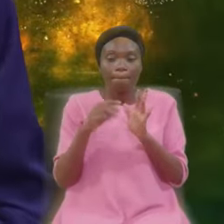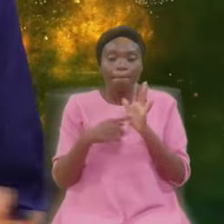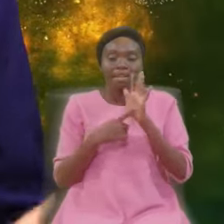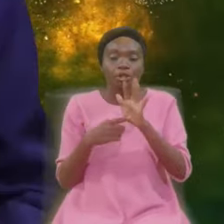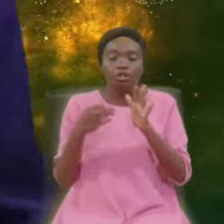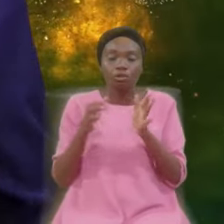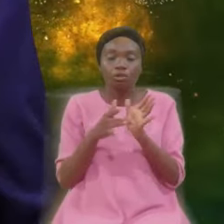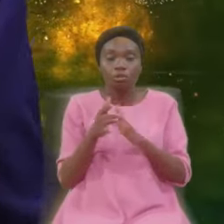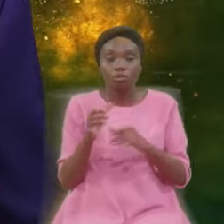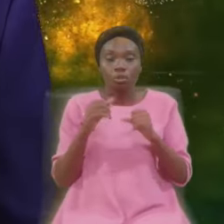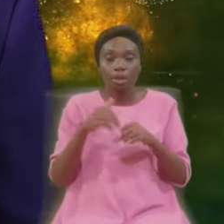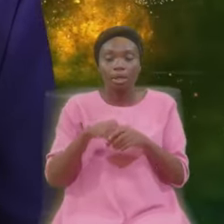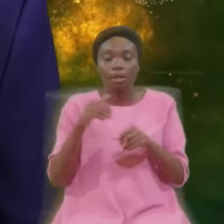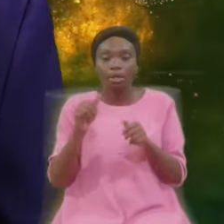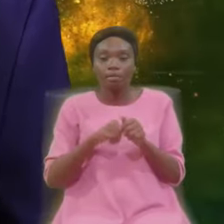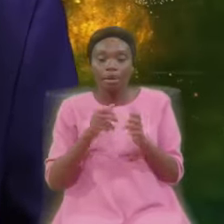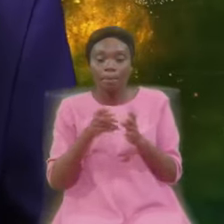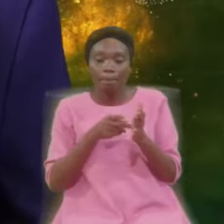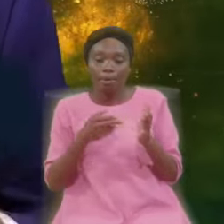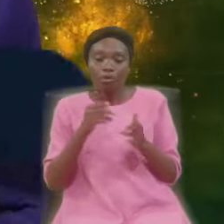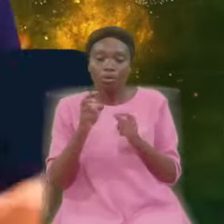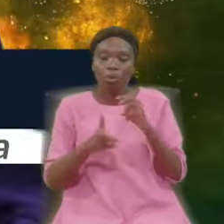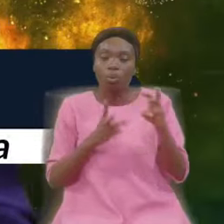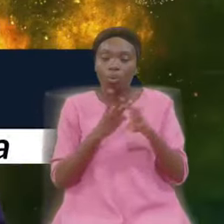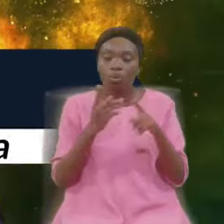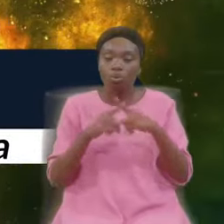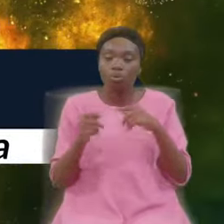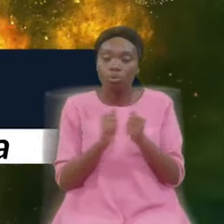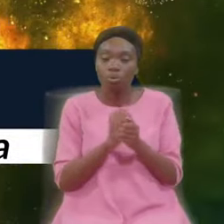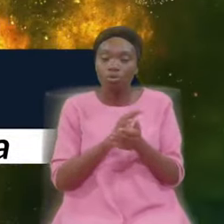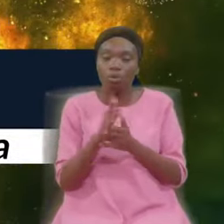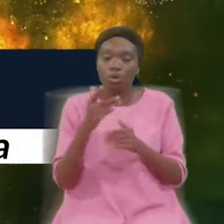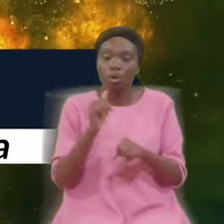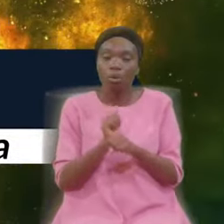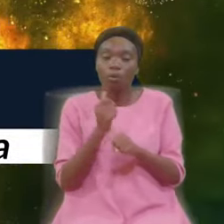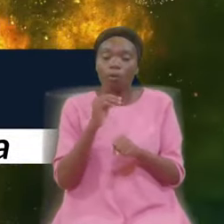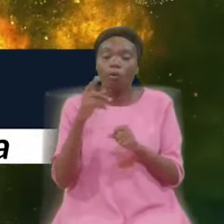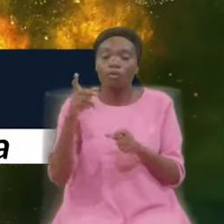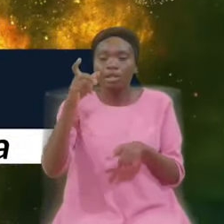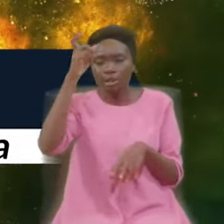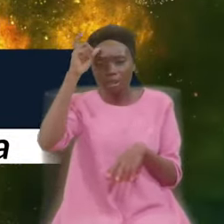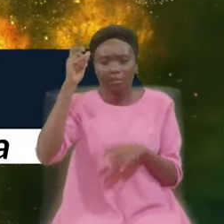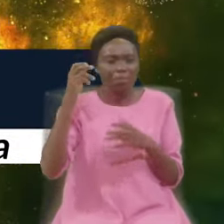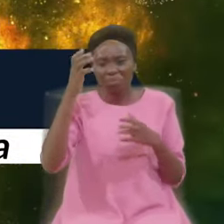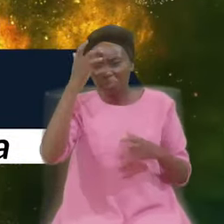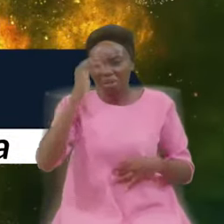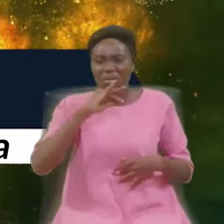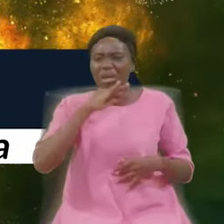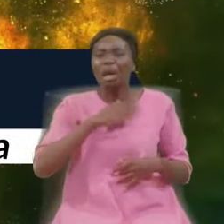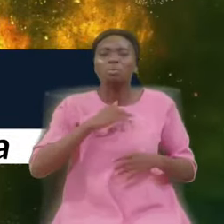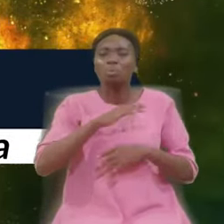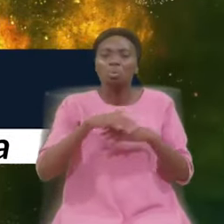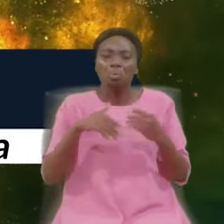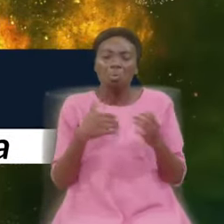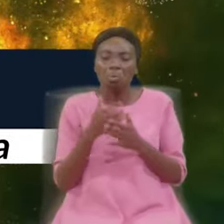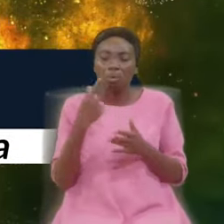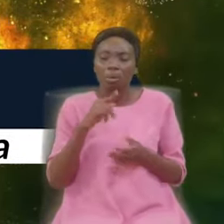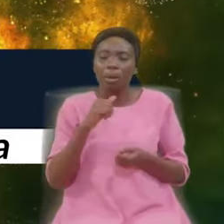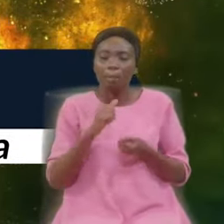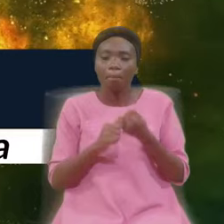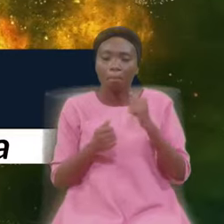to destroy the works of the devil, sin, sicknesses, and all the problems that are going on